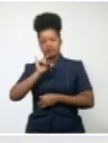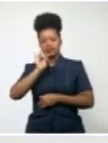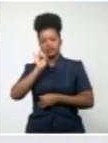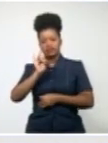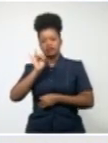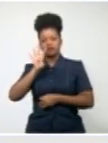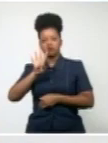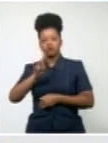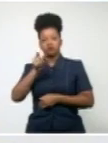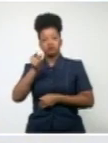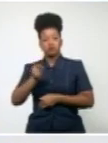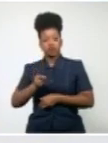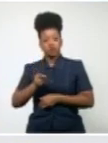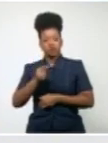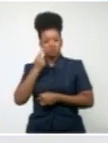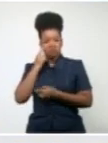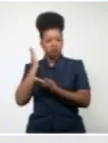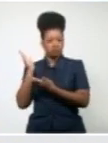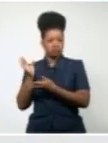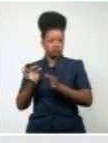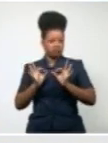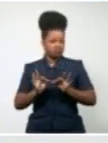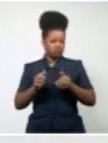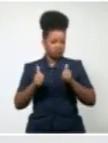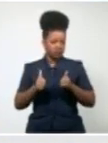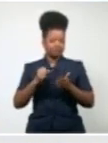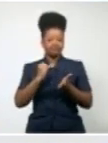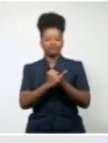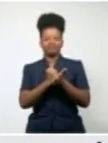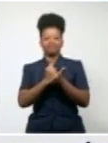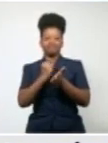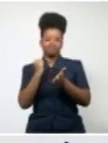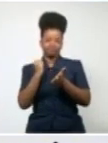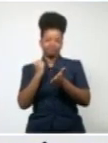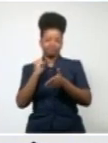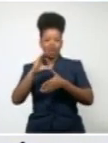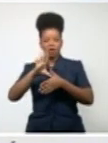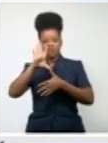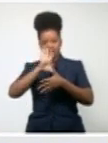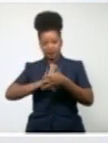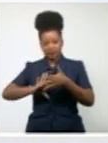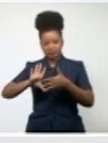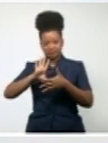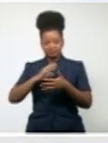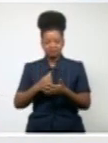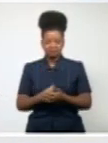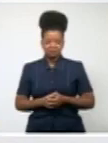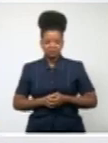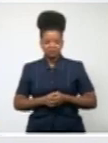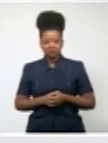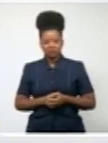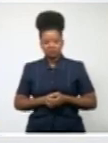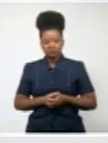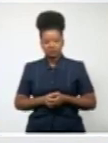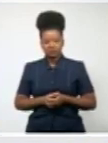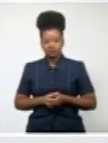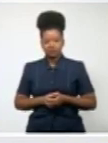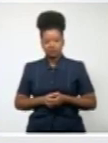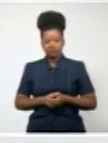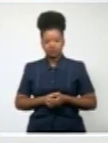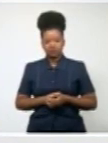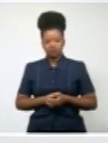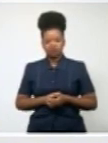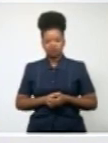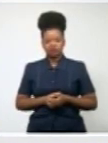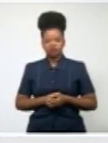2,571,164 people. confirmed with COVID-19. De